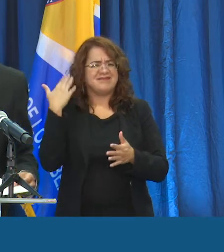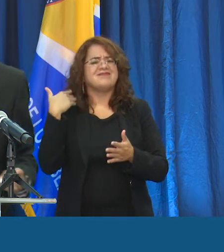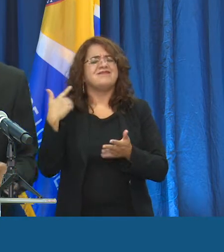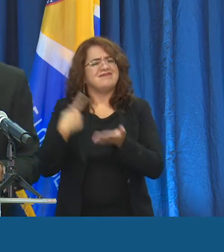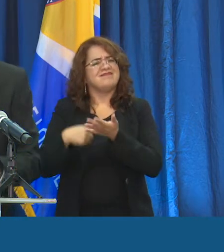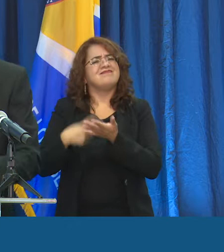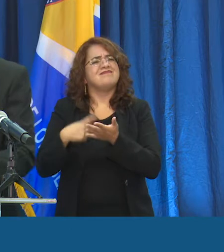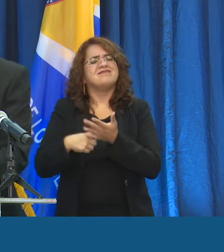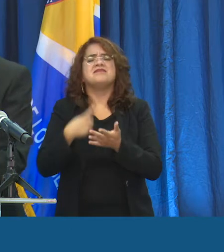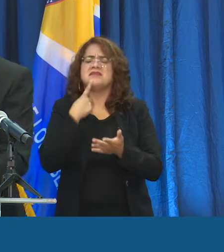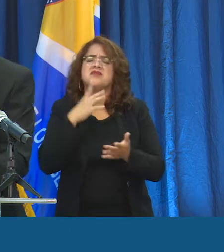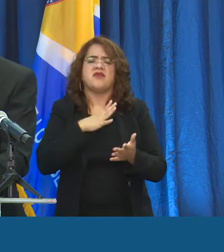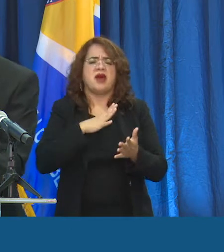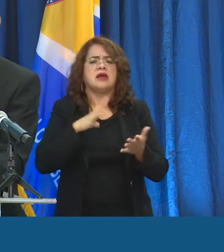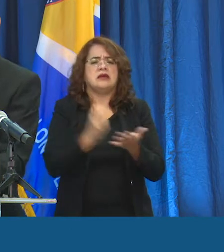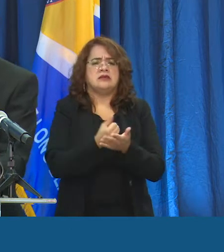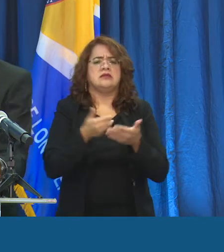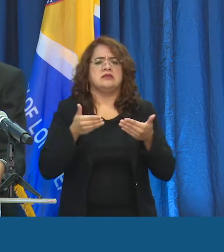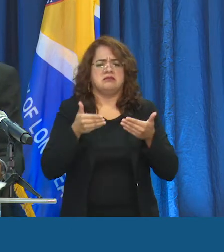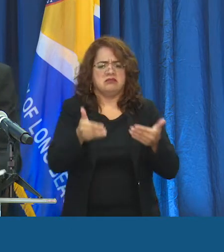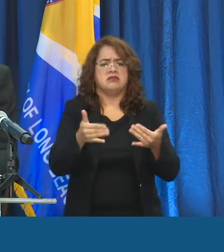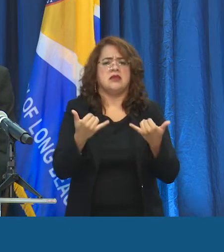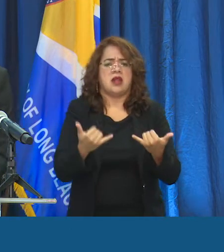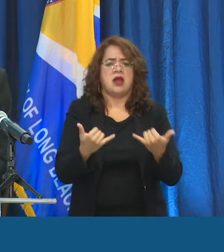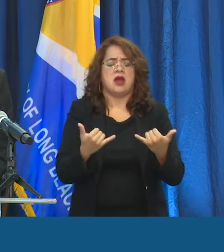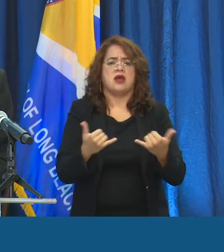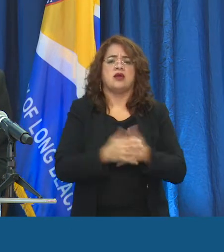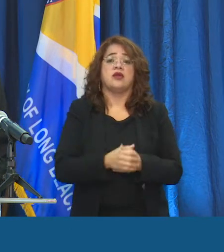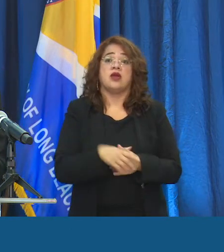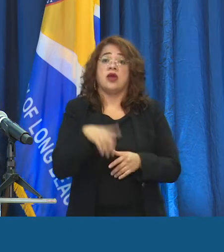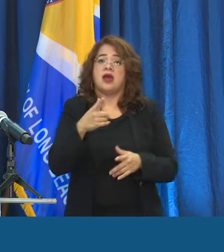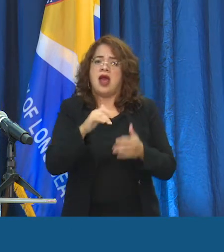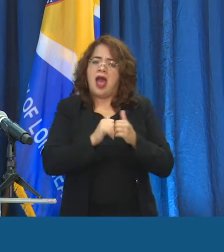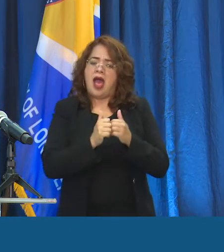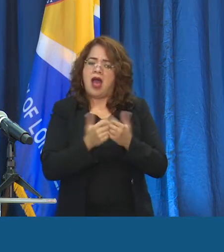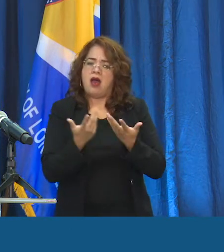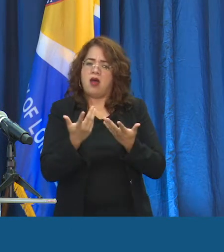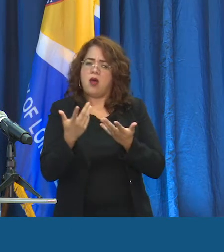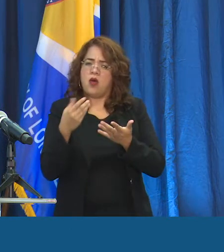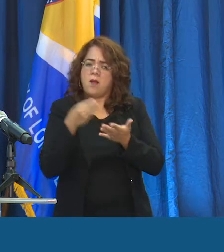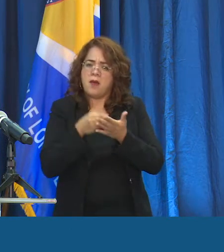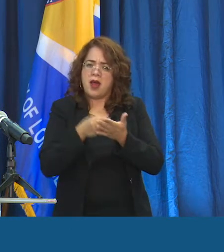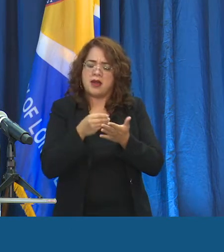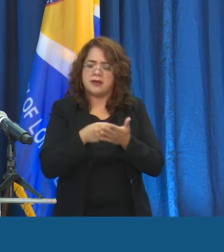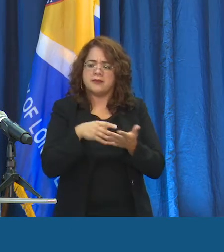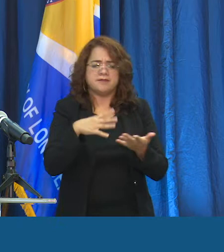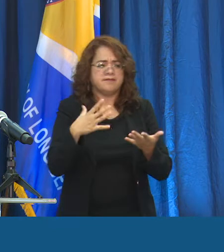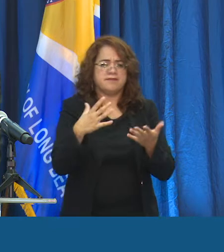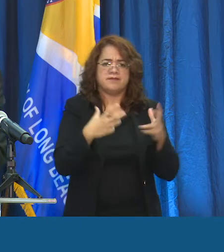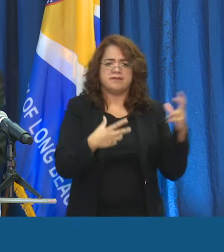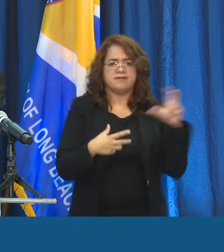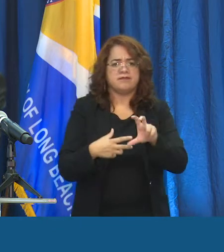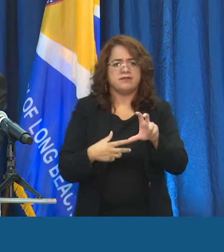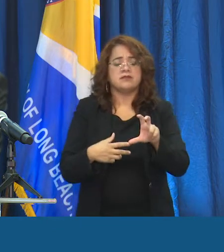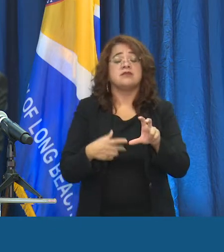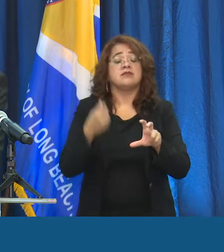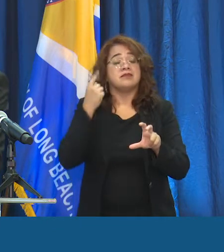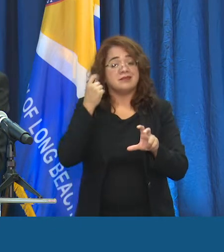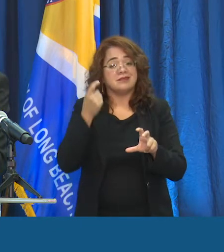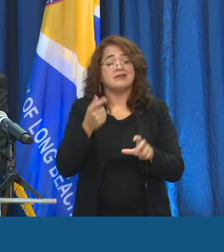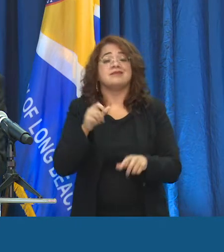that work. So how do we fund some of this work? And you're going to hear from our city manager. There are cuts that are being